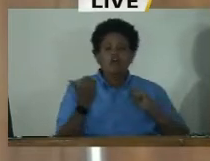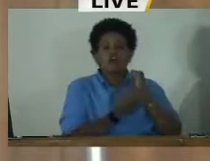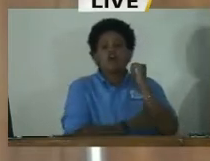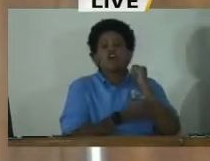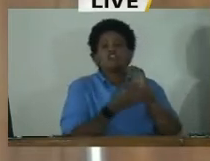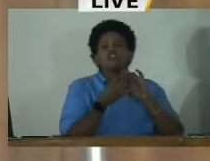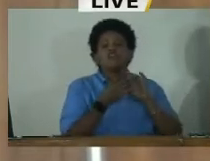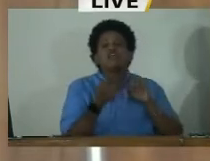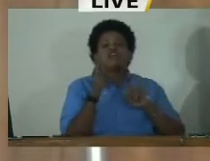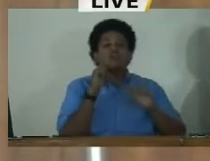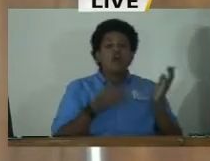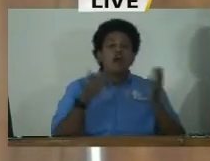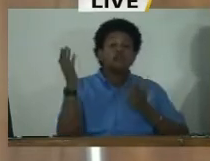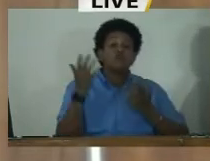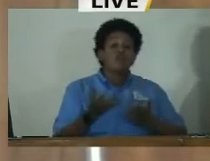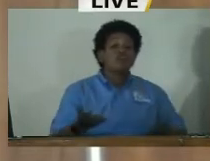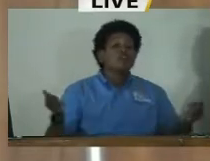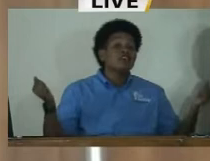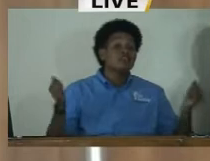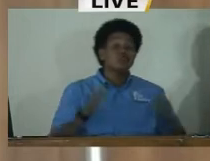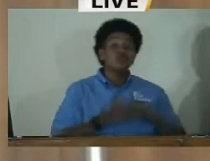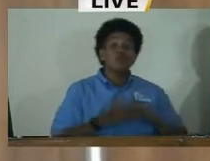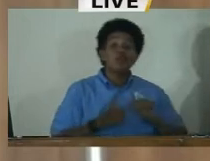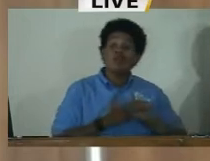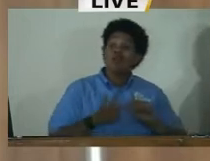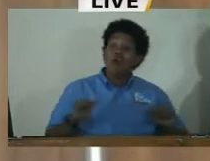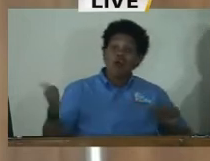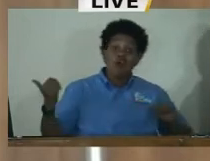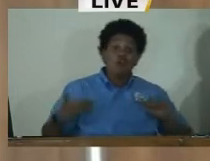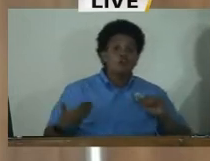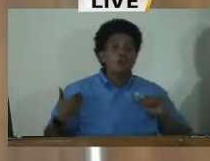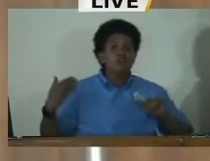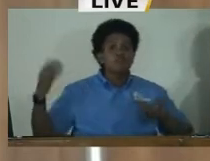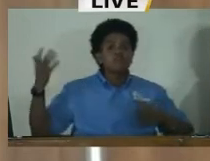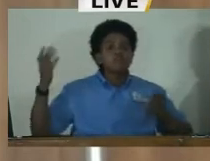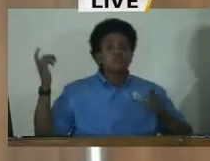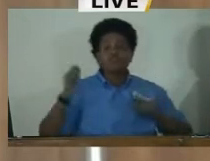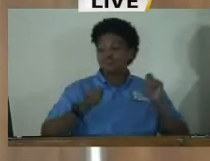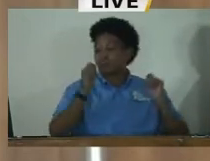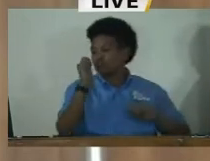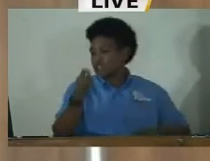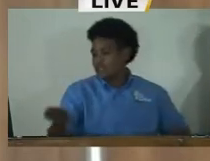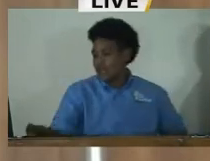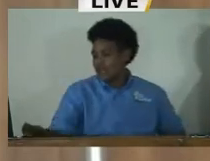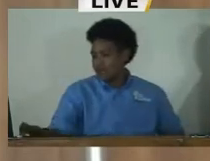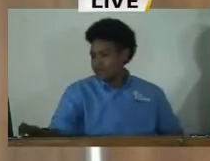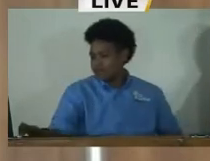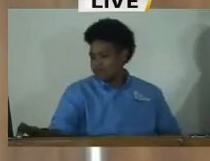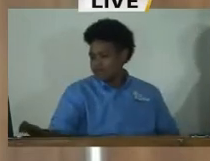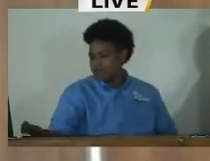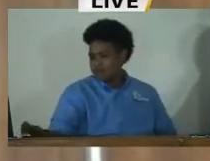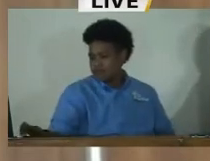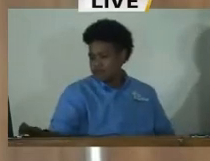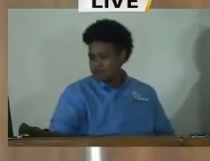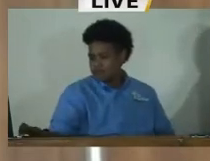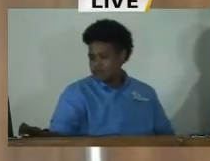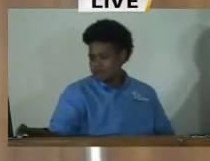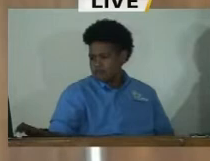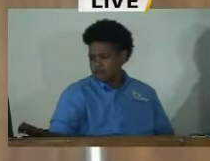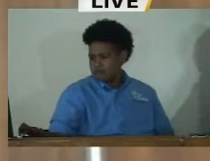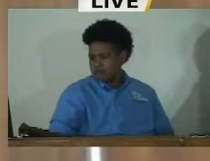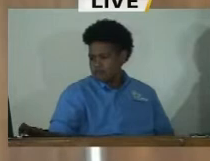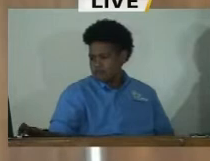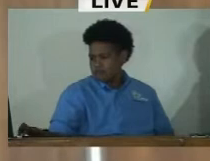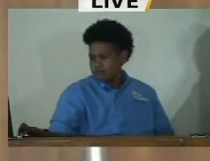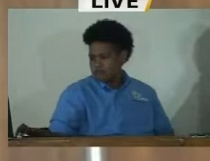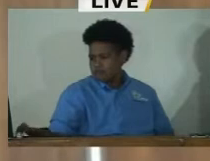countries in the region for export of goods and services per capita. Trinidad and Tobago leads us, and with a population